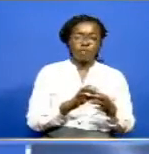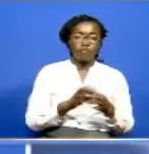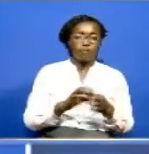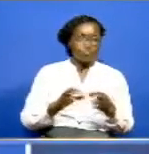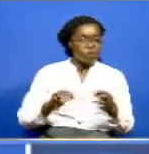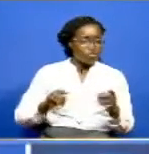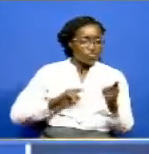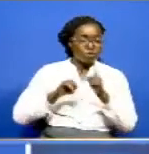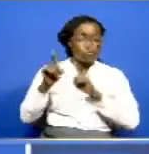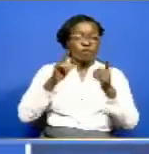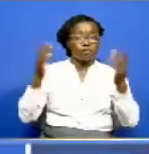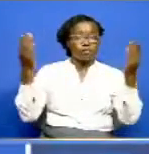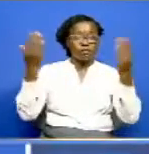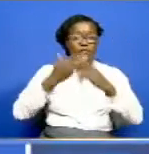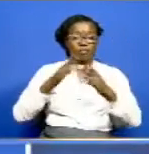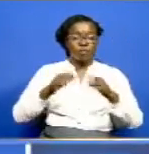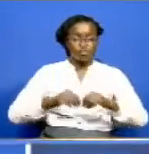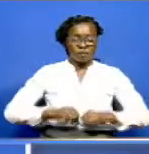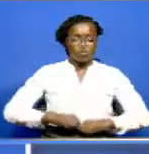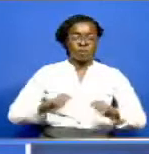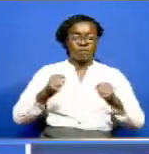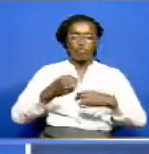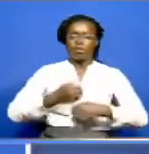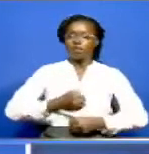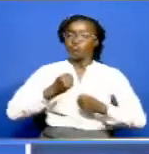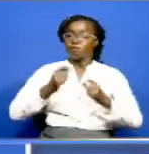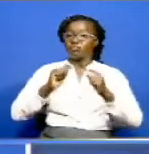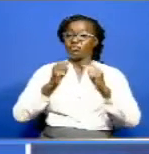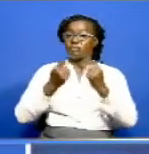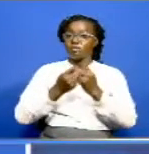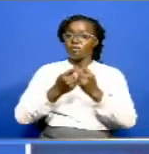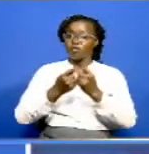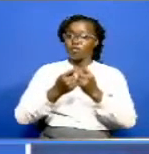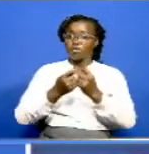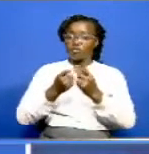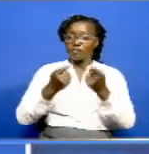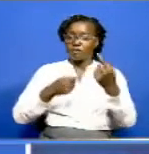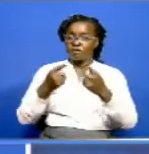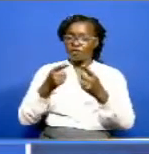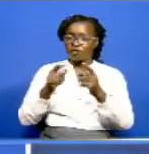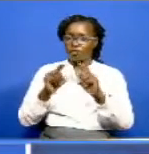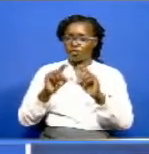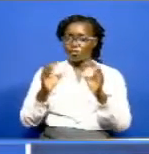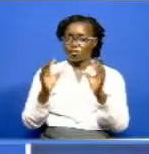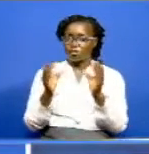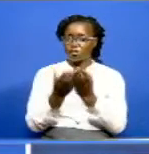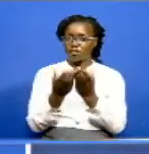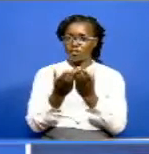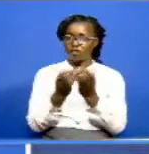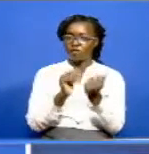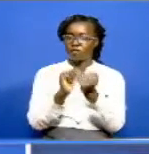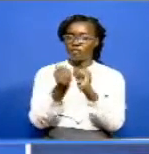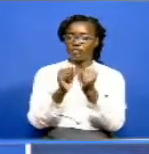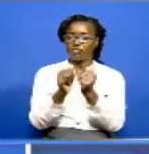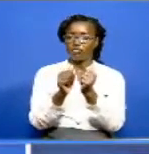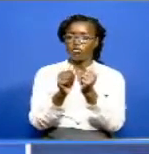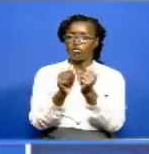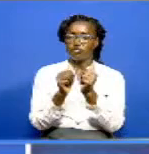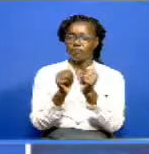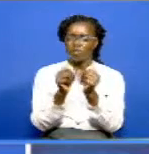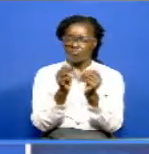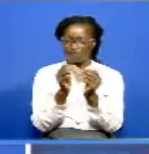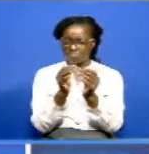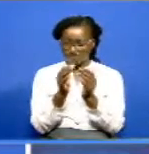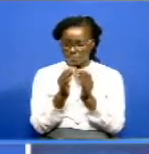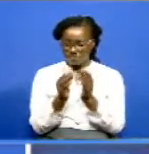Team manager James Goro is confident the team will book a slot in the global showpiece given the competitive edge the players